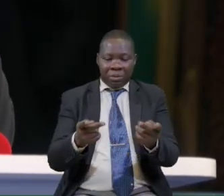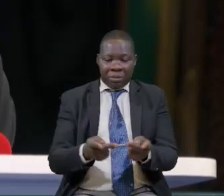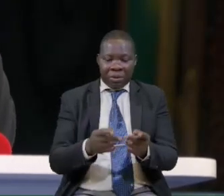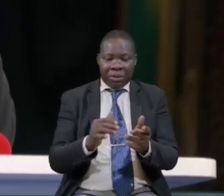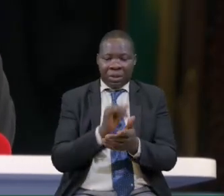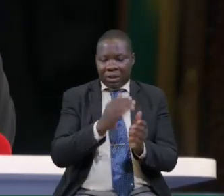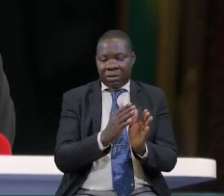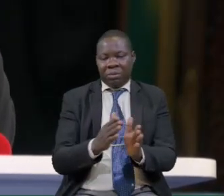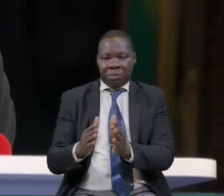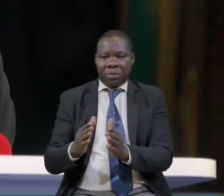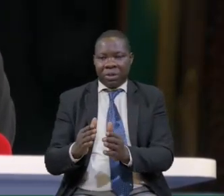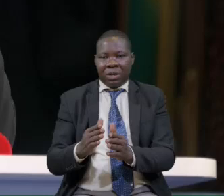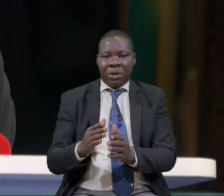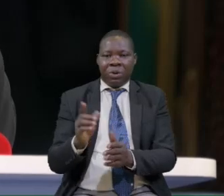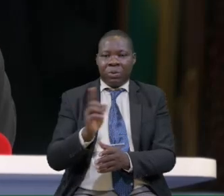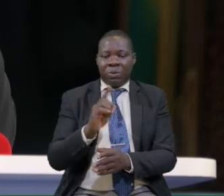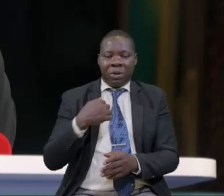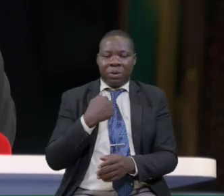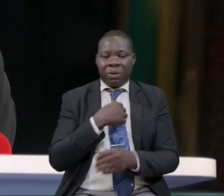the ministers' conference,